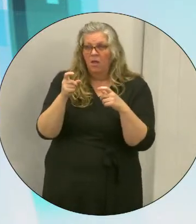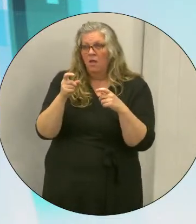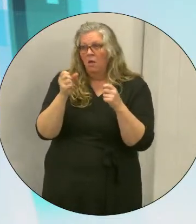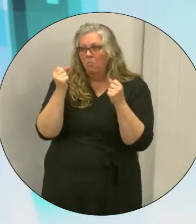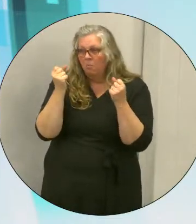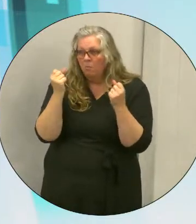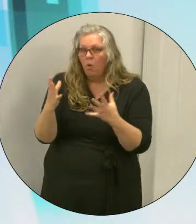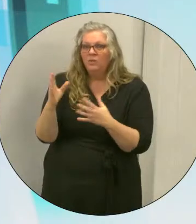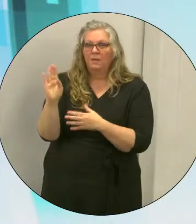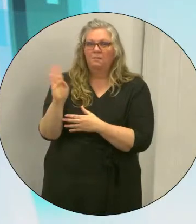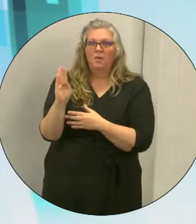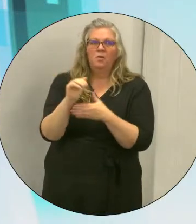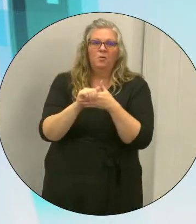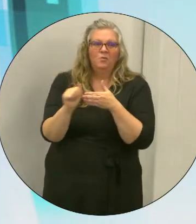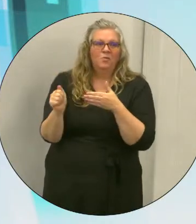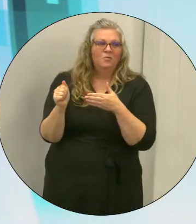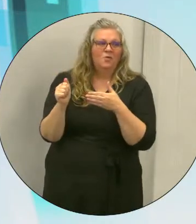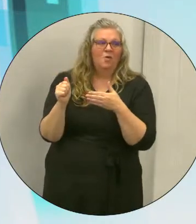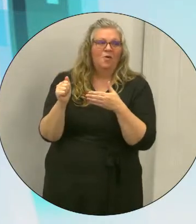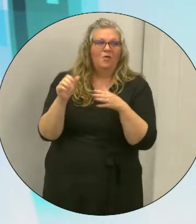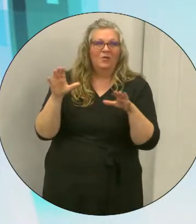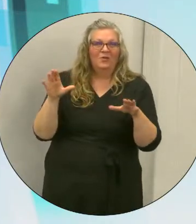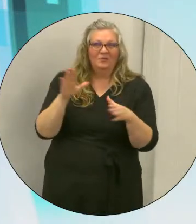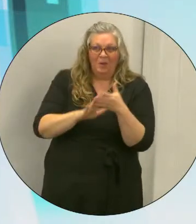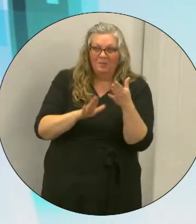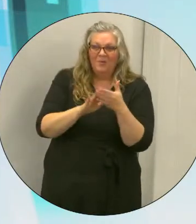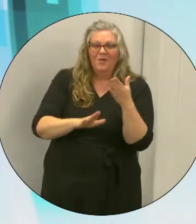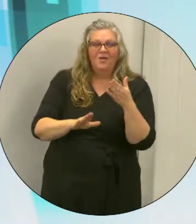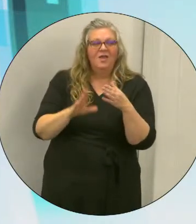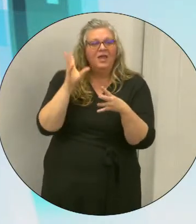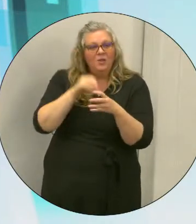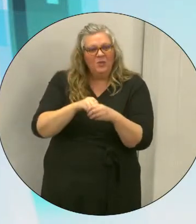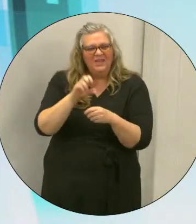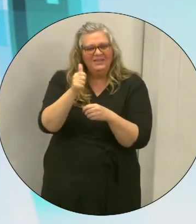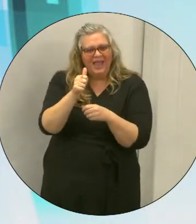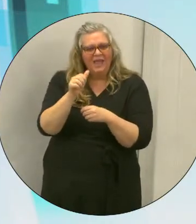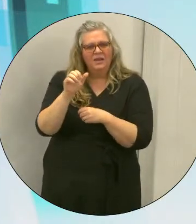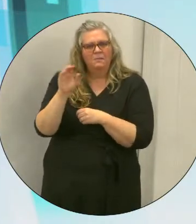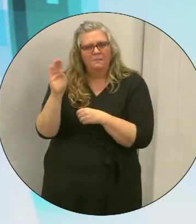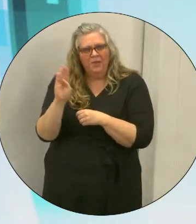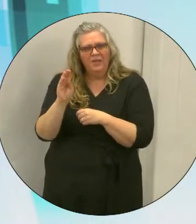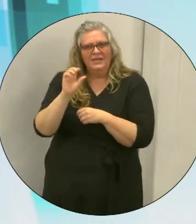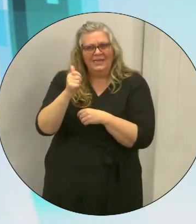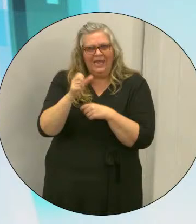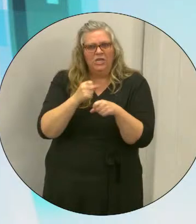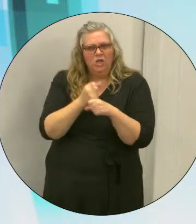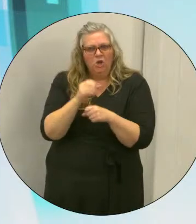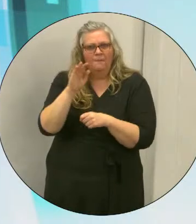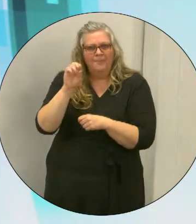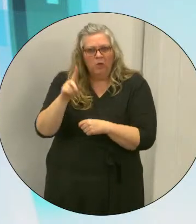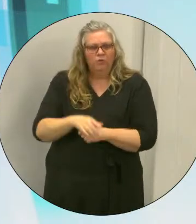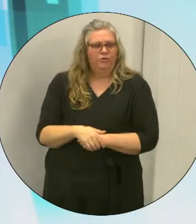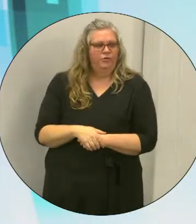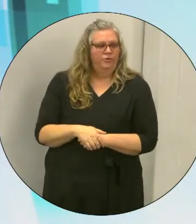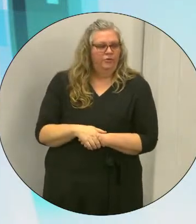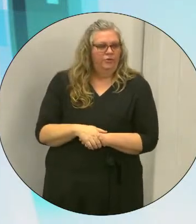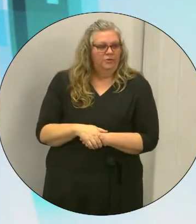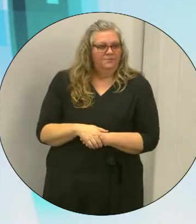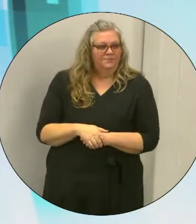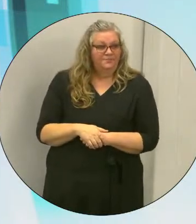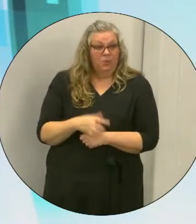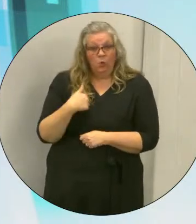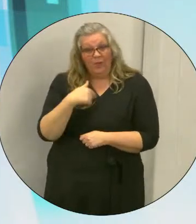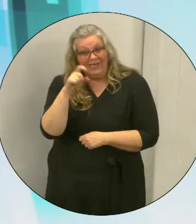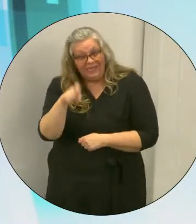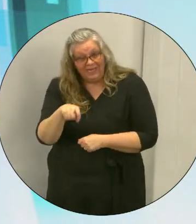multi-billion-dollar operation, including the $10 billion 10-year bond. We need